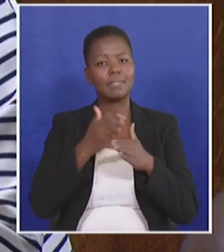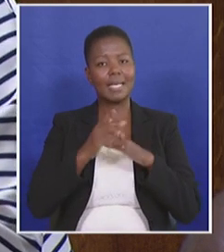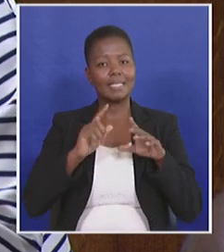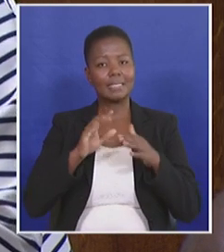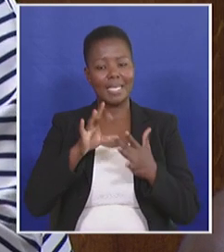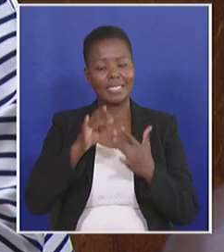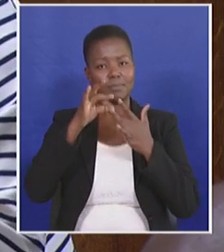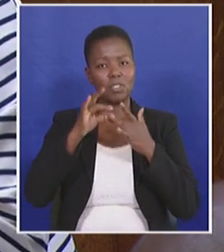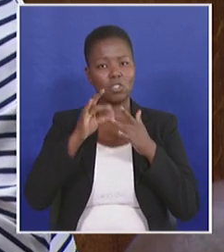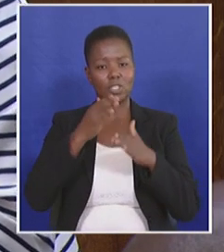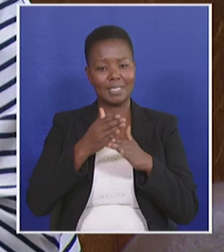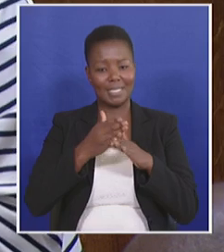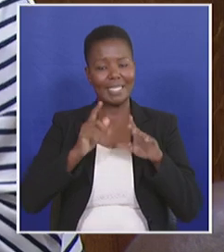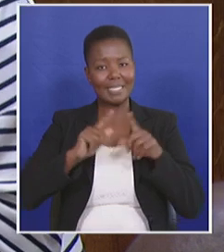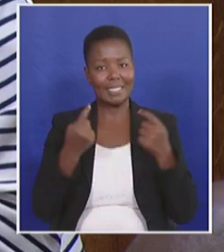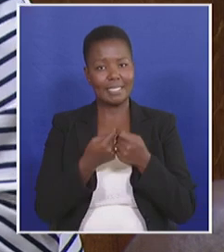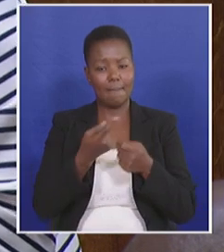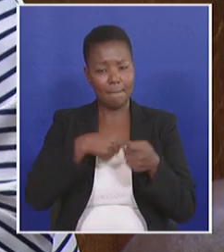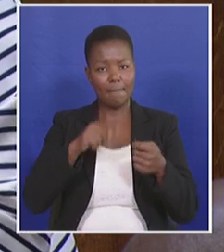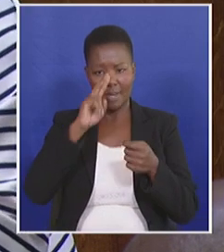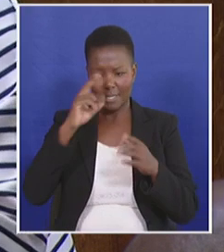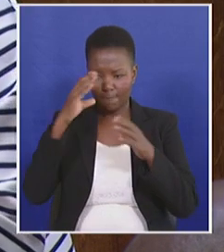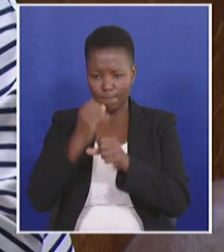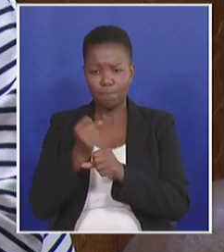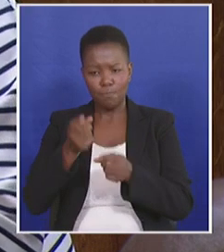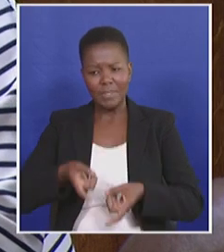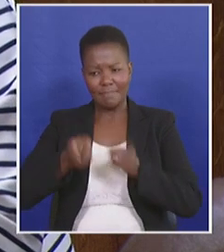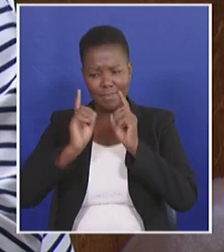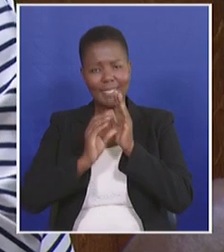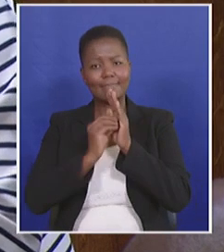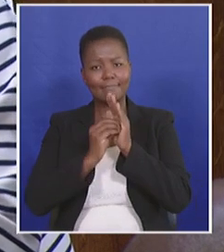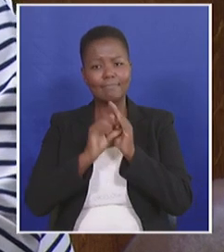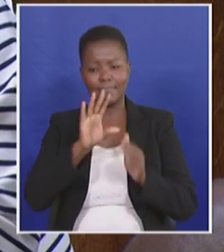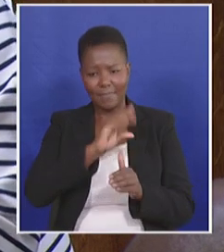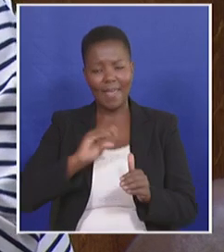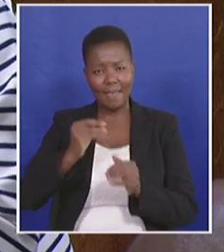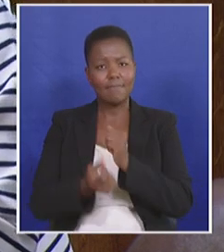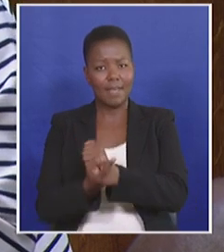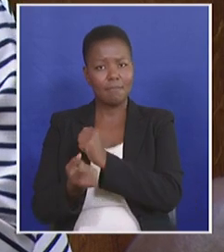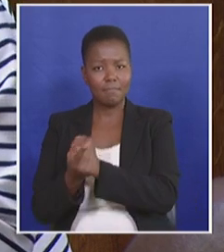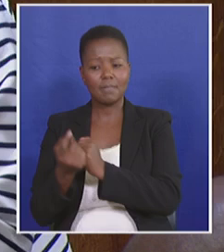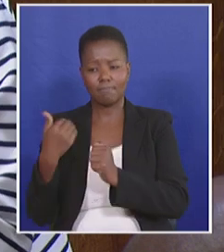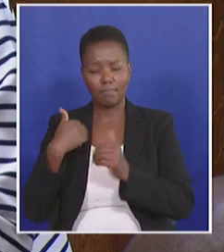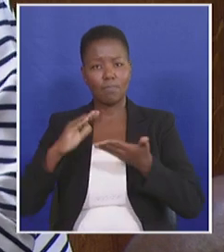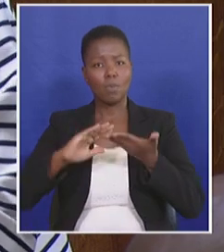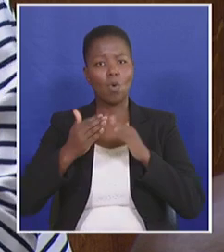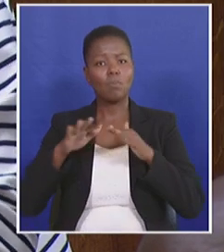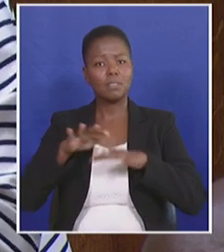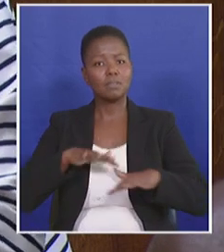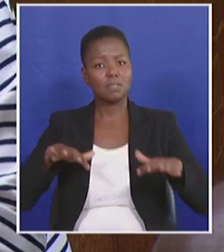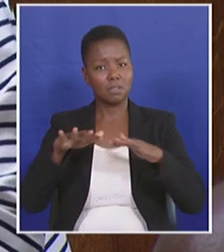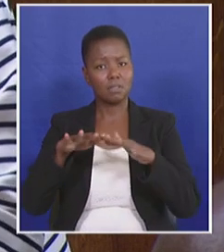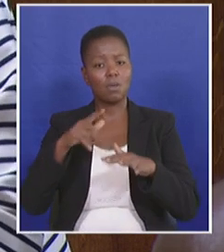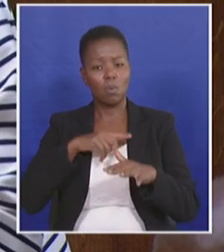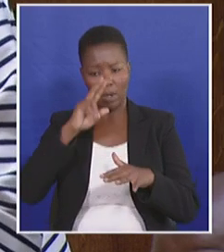gang-related violence and deaths in our communities on various occasions, as we also qualified